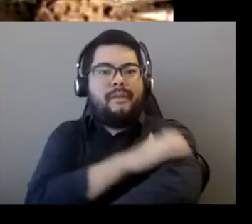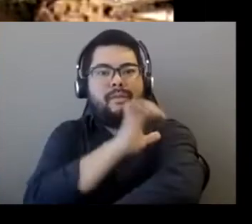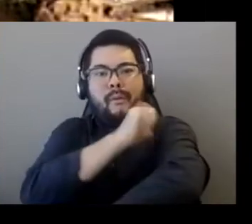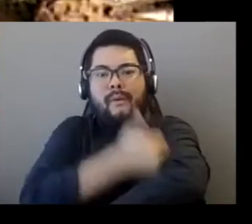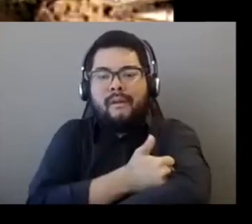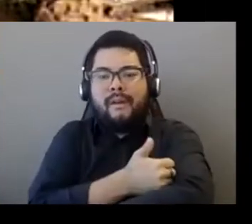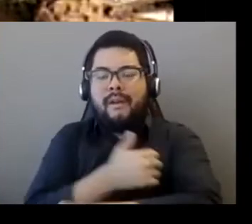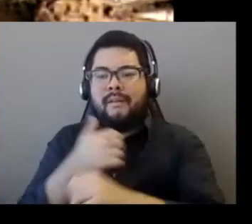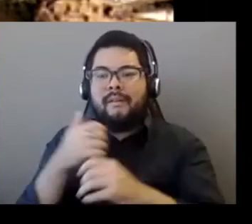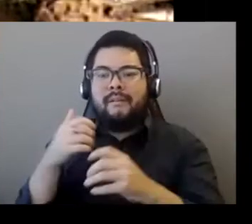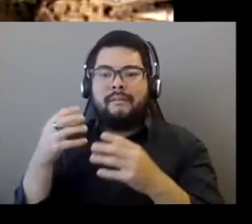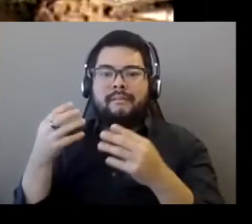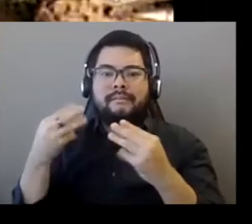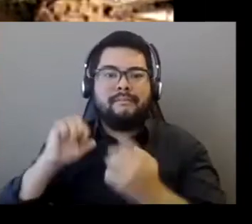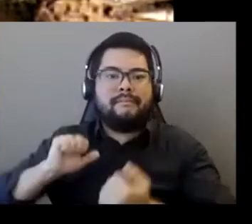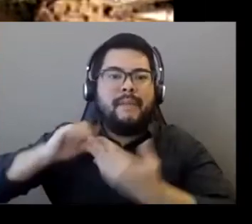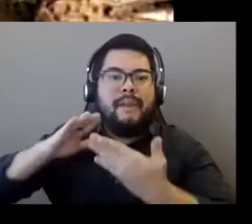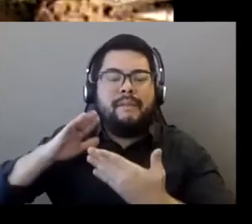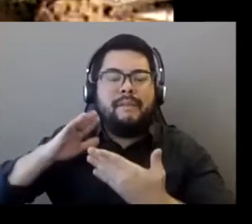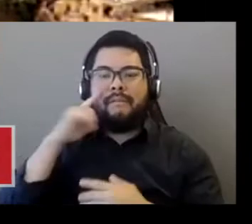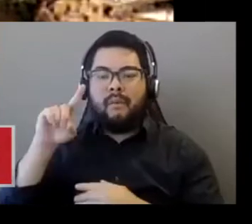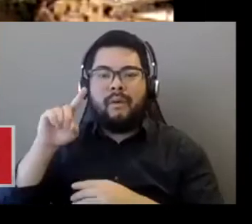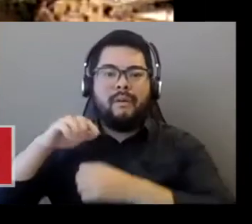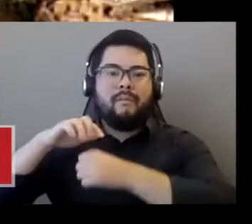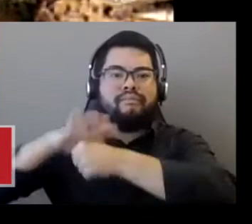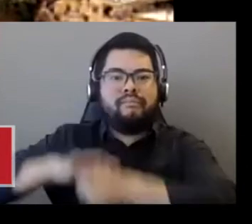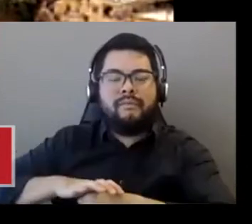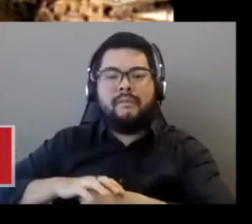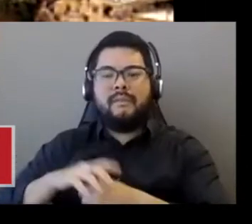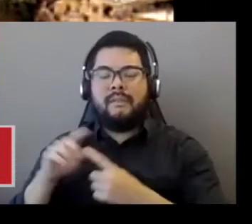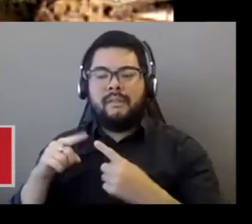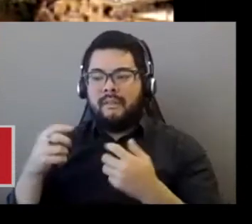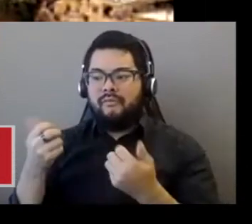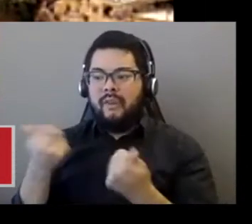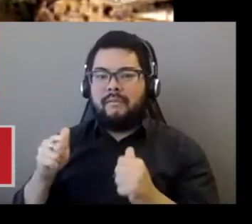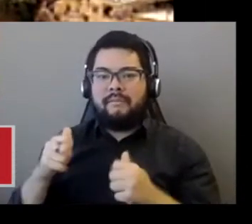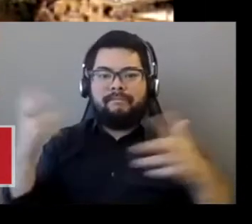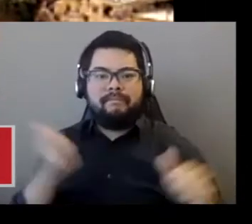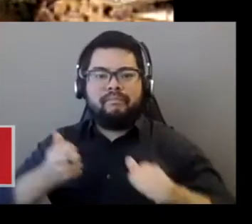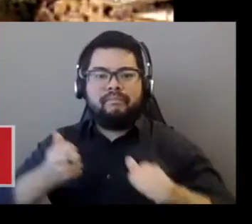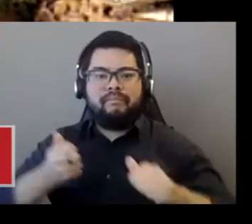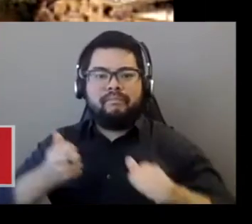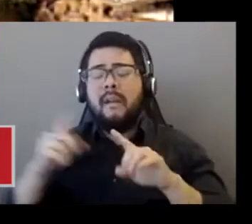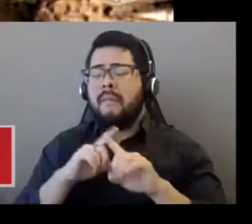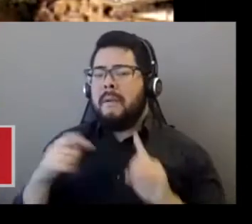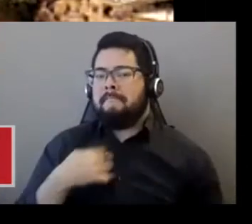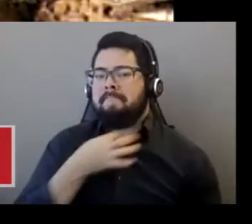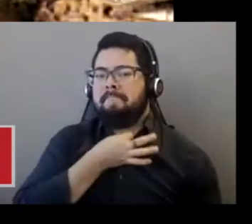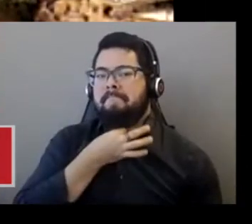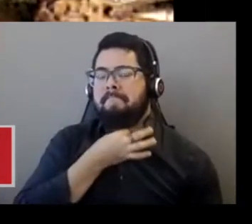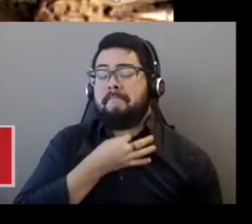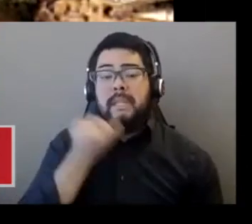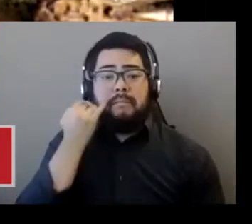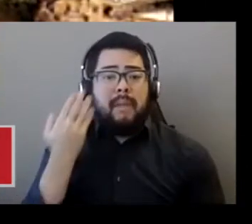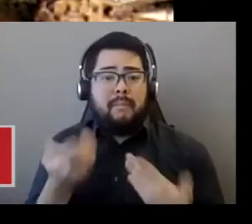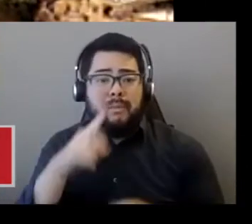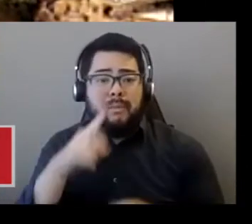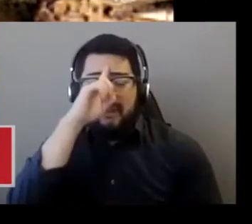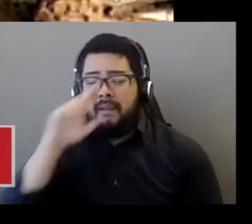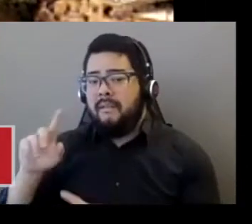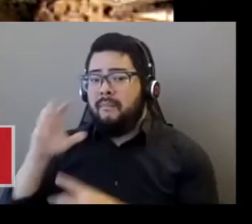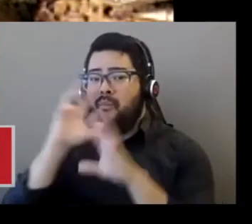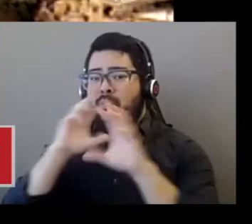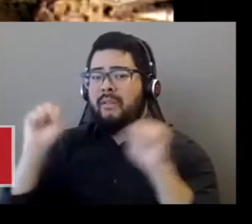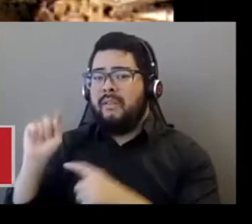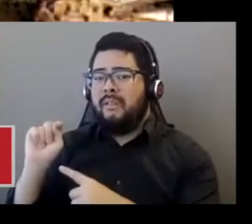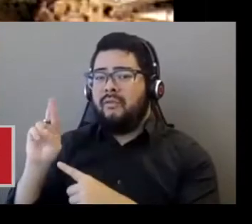of the counterinsurgency repression. I do wonder if you think that President Trump,